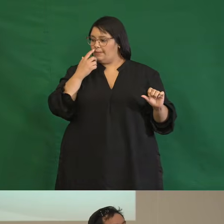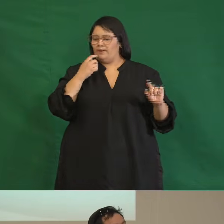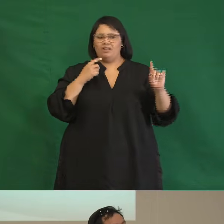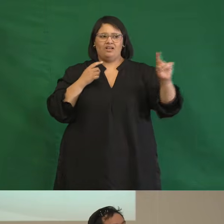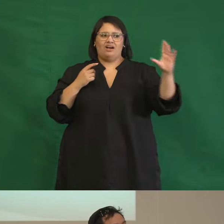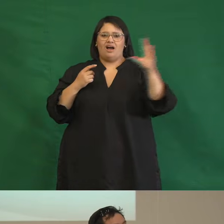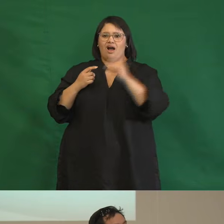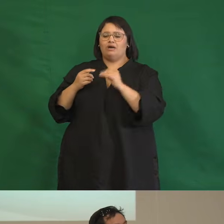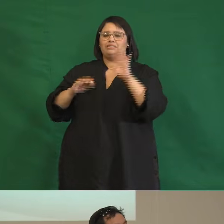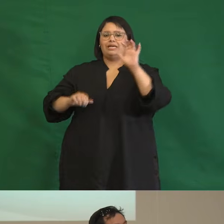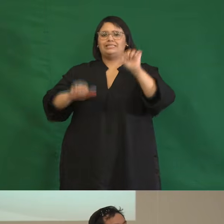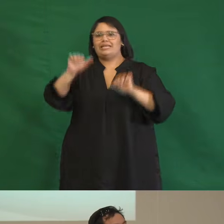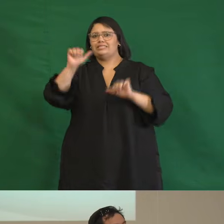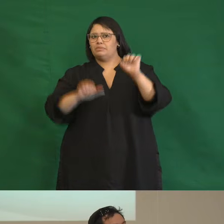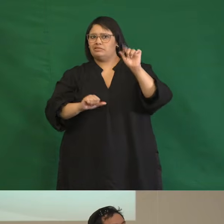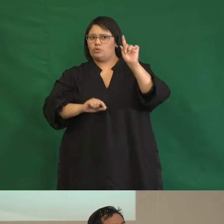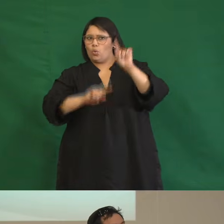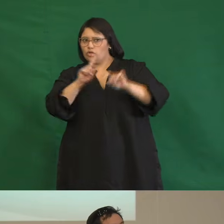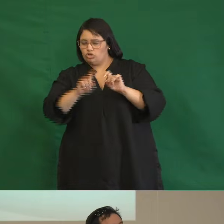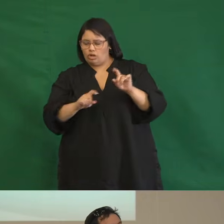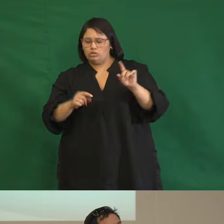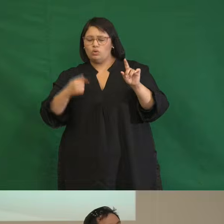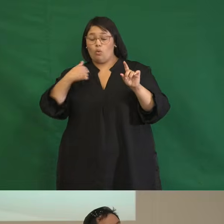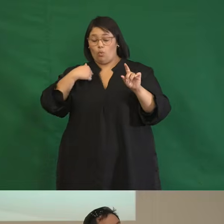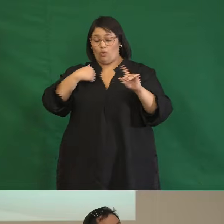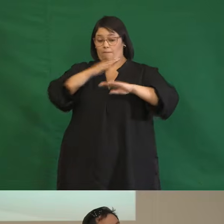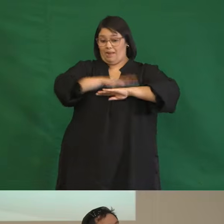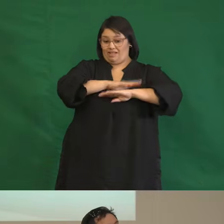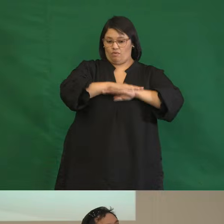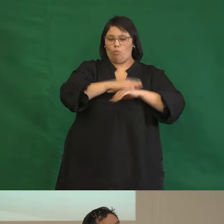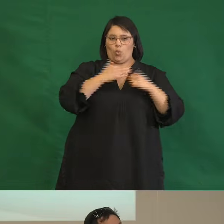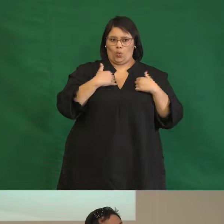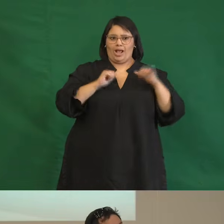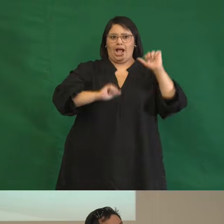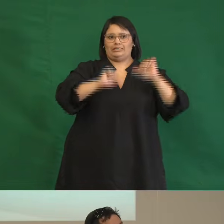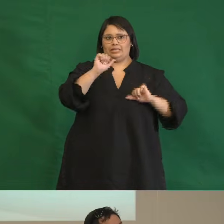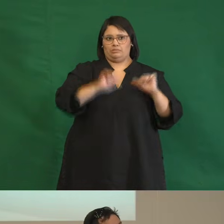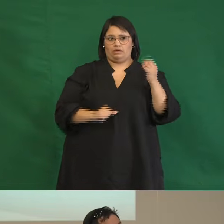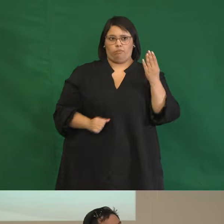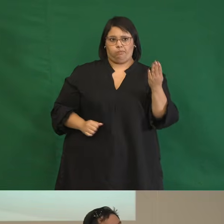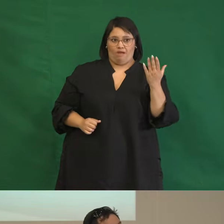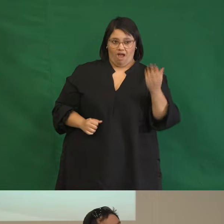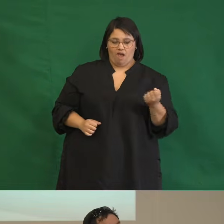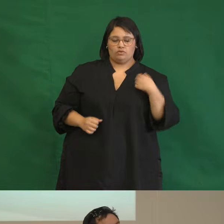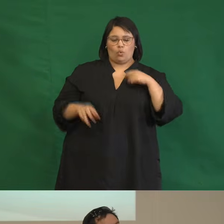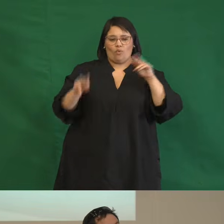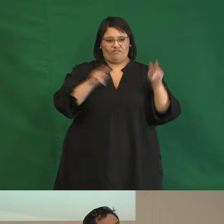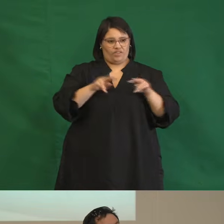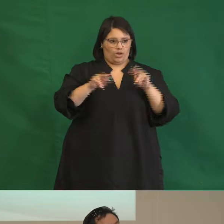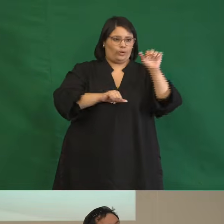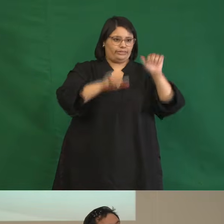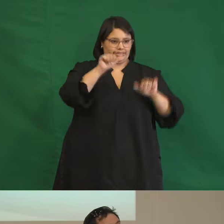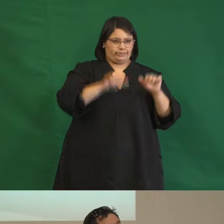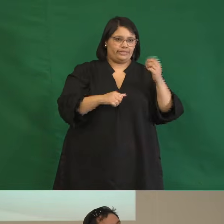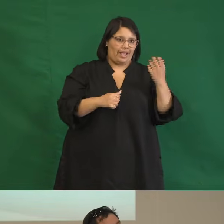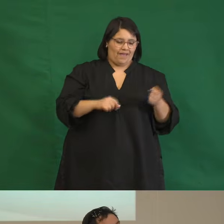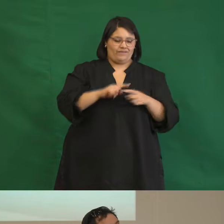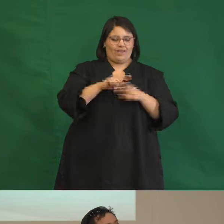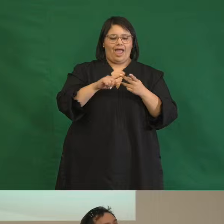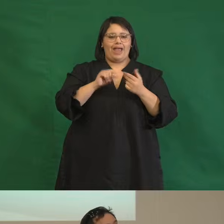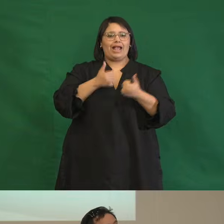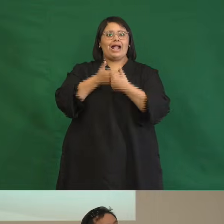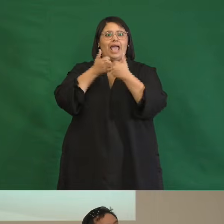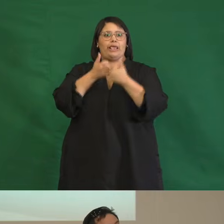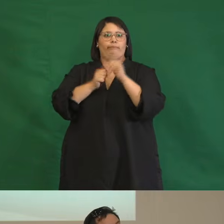about assessments, etc. So on our platform, we've been doing assessments. So we have video assessments and interactive games,